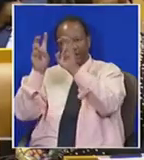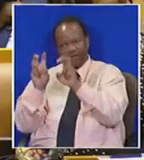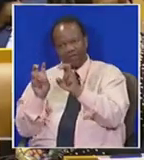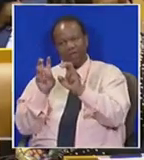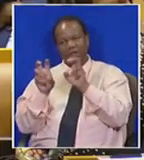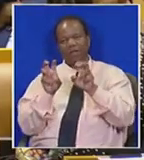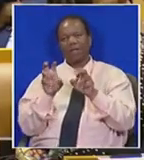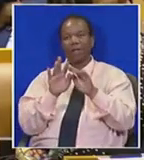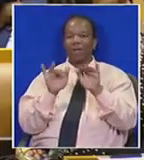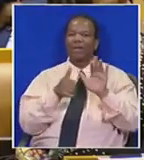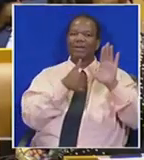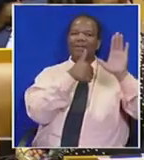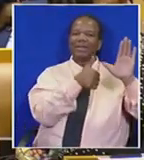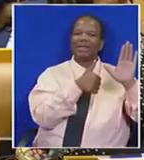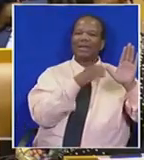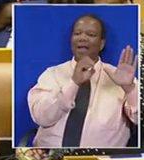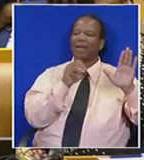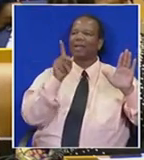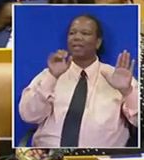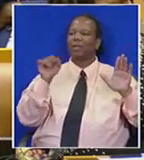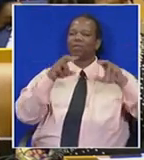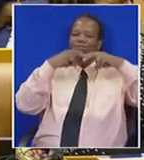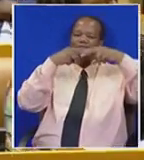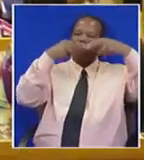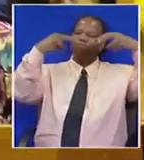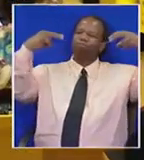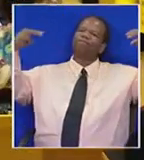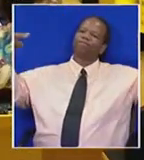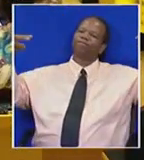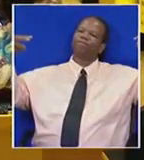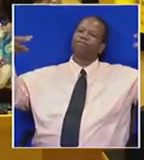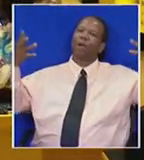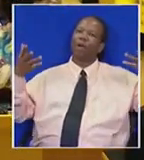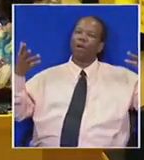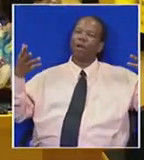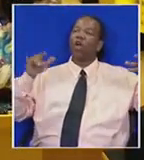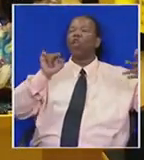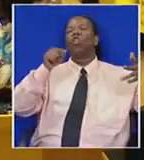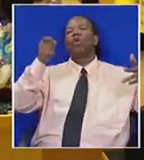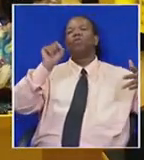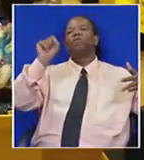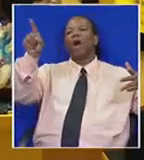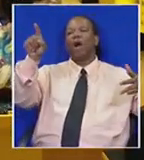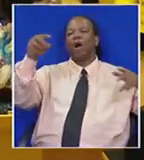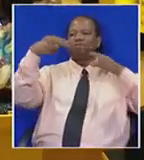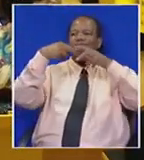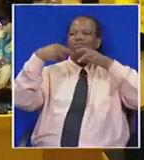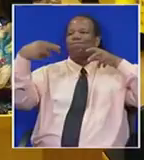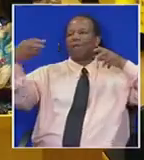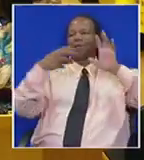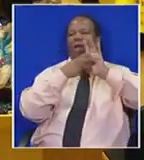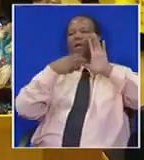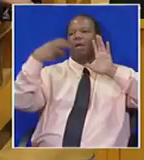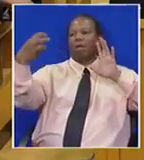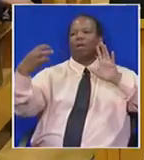Lay 600 kilometers of new transmission lines to connect the excluded to the energy grid. Build